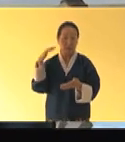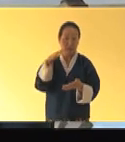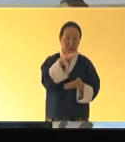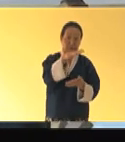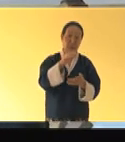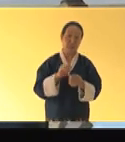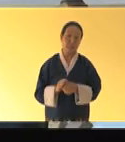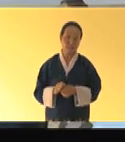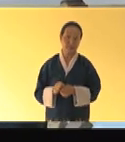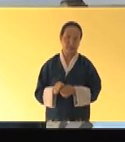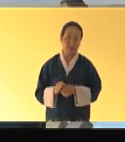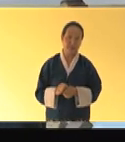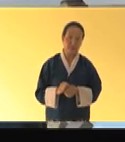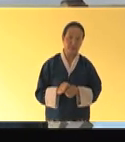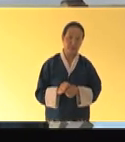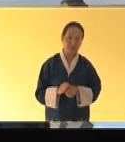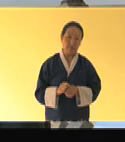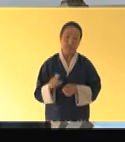And moreover,